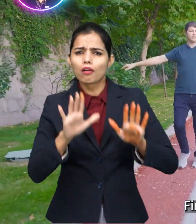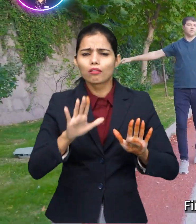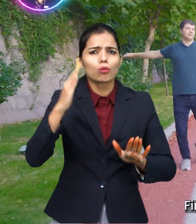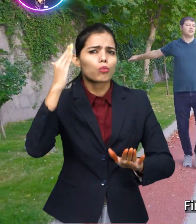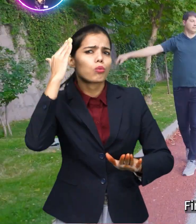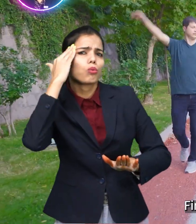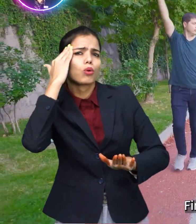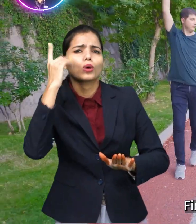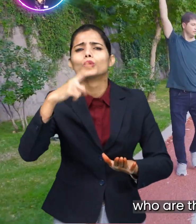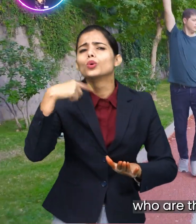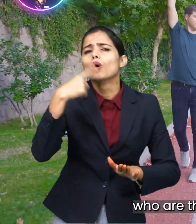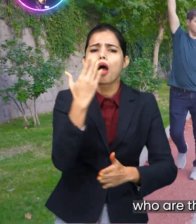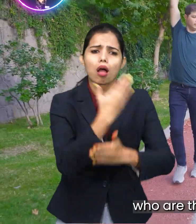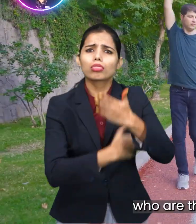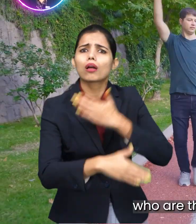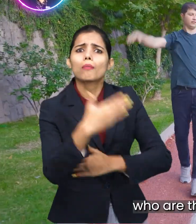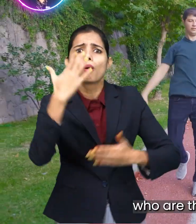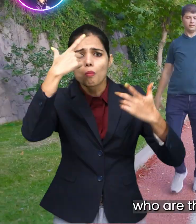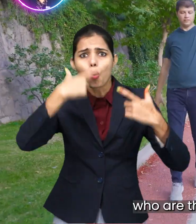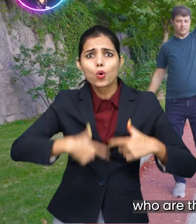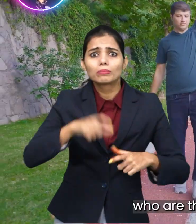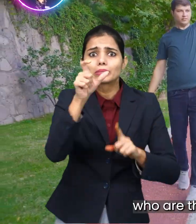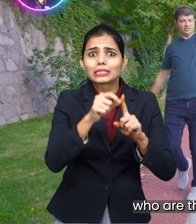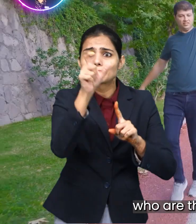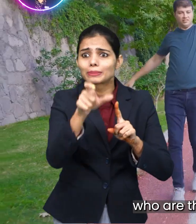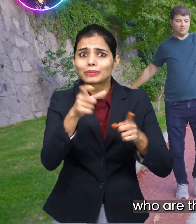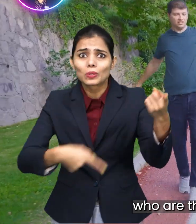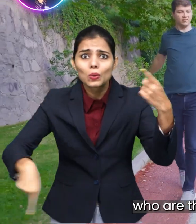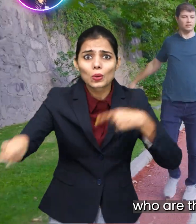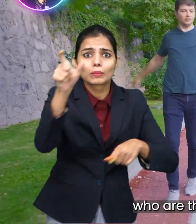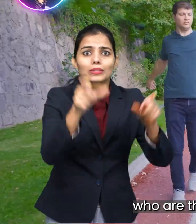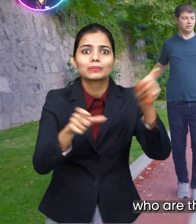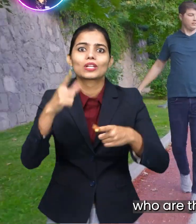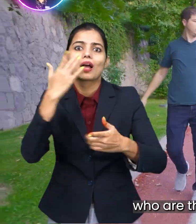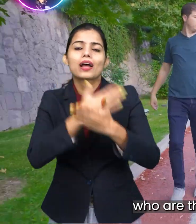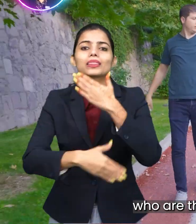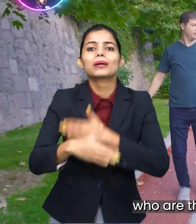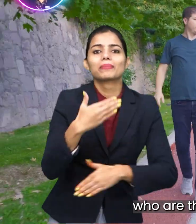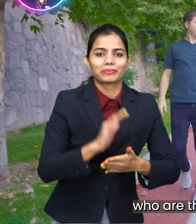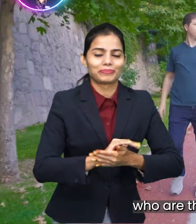First, you have to know who are the differently abled persons.